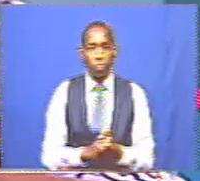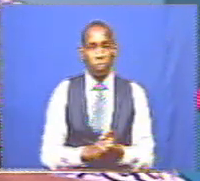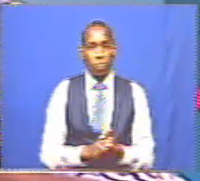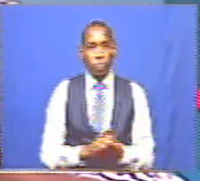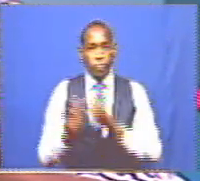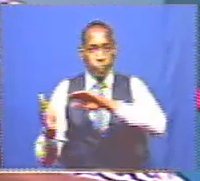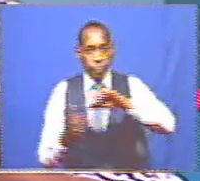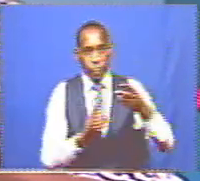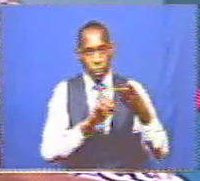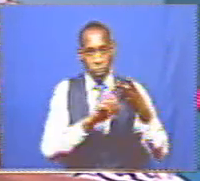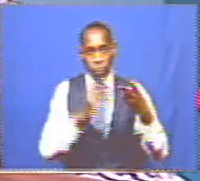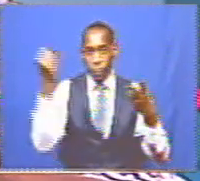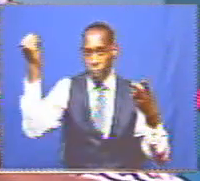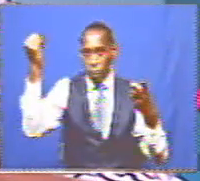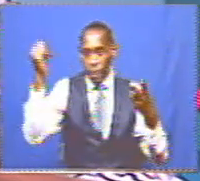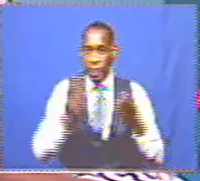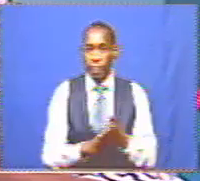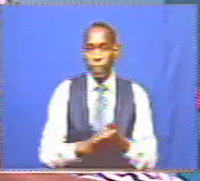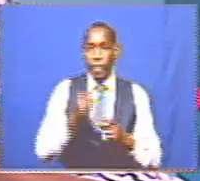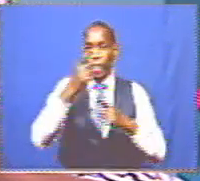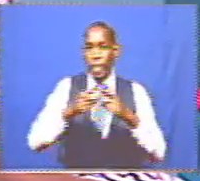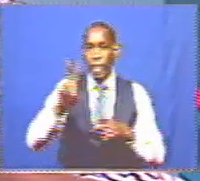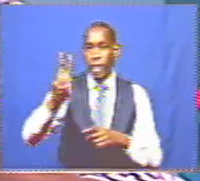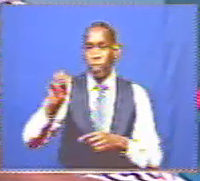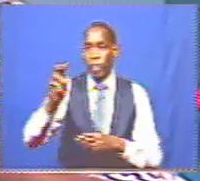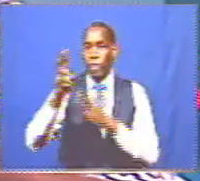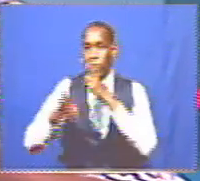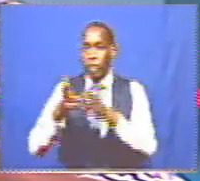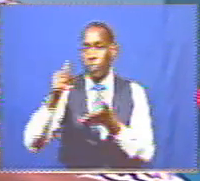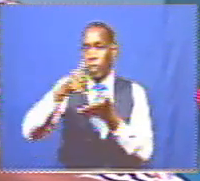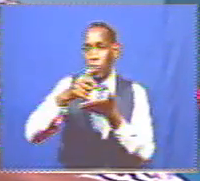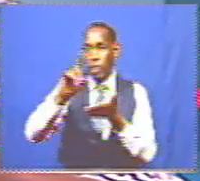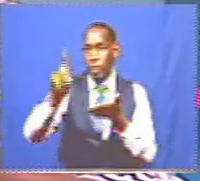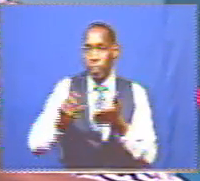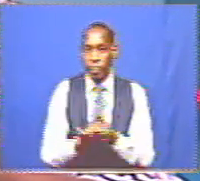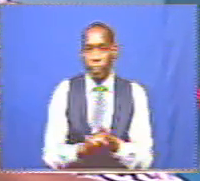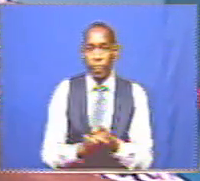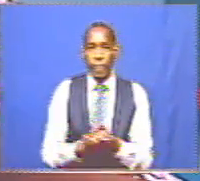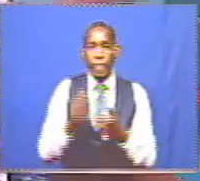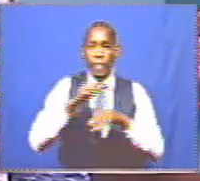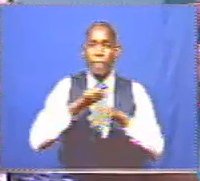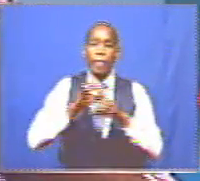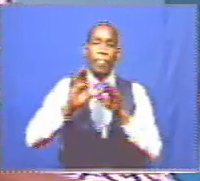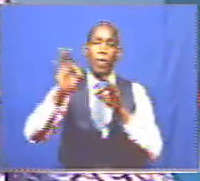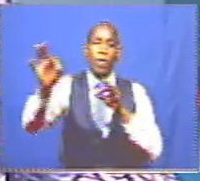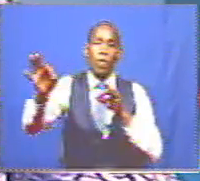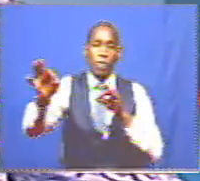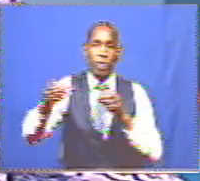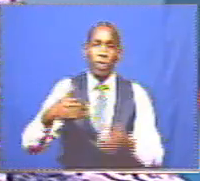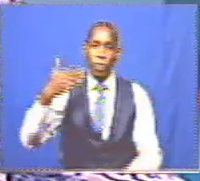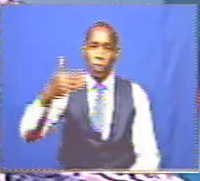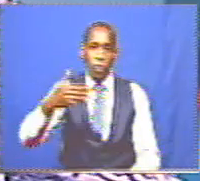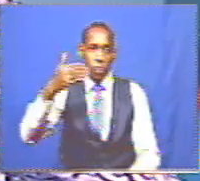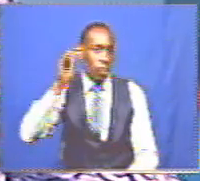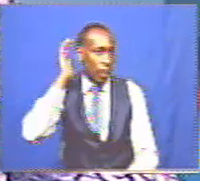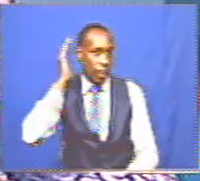In terms of politics, will you see me in 2022? Well, you know, that's a long time. You know, and you keep hearing,